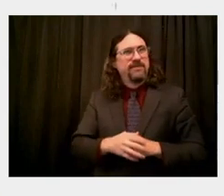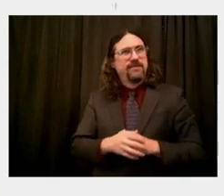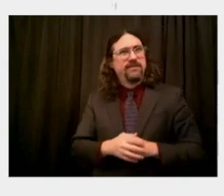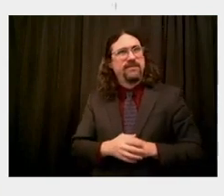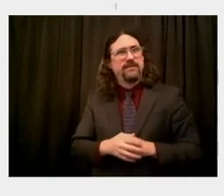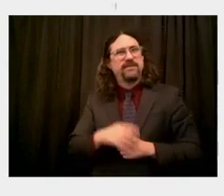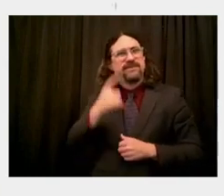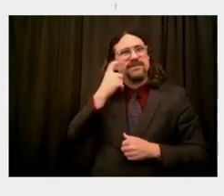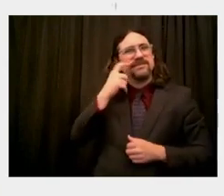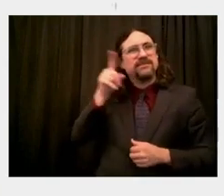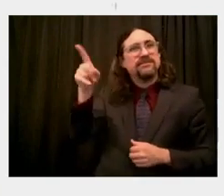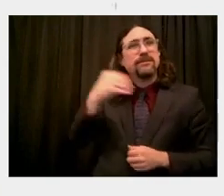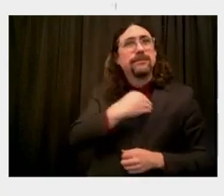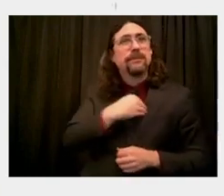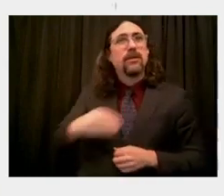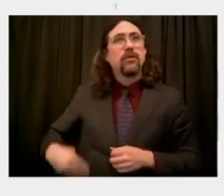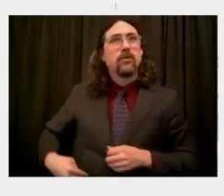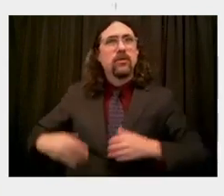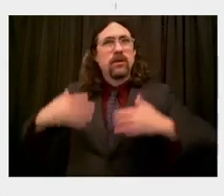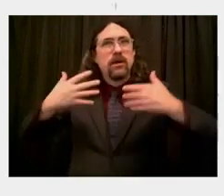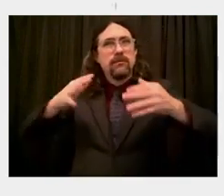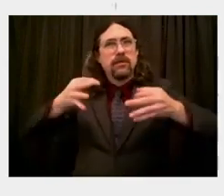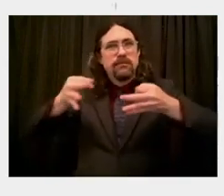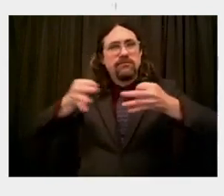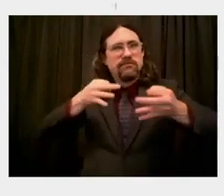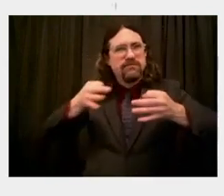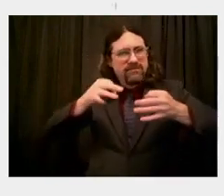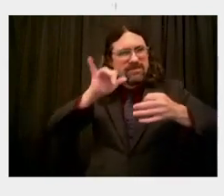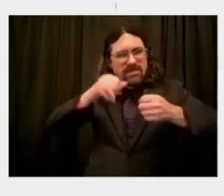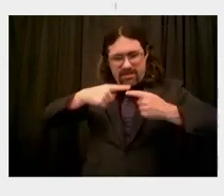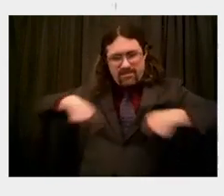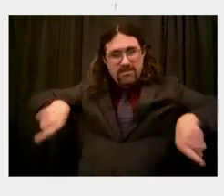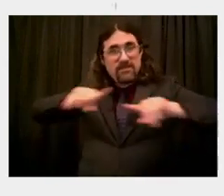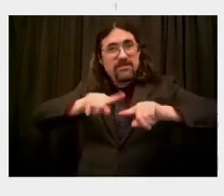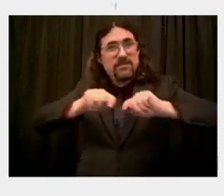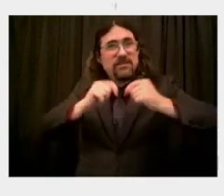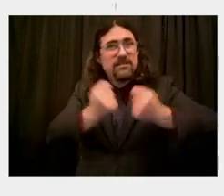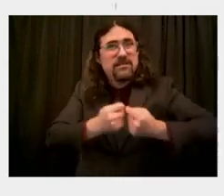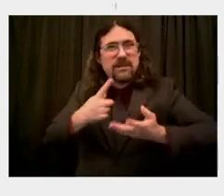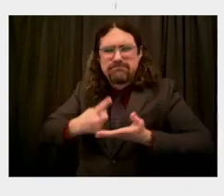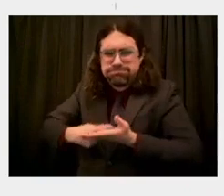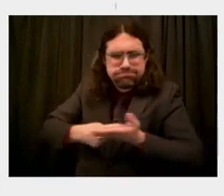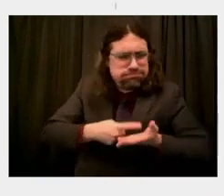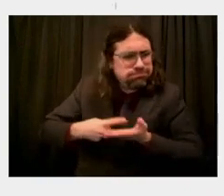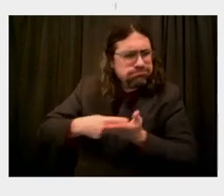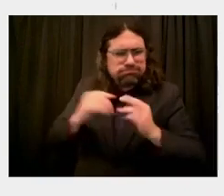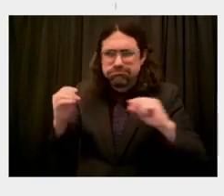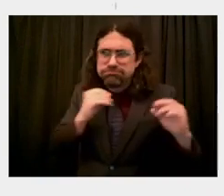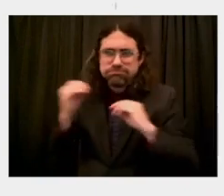right? We're still gonna have people wearing face coverings. There are ways in which we can increase